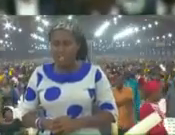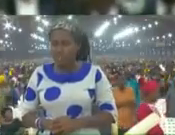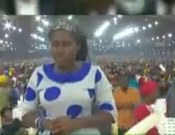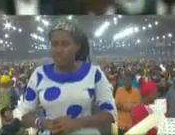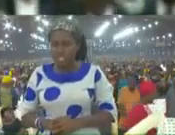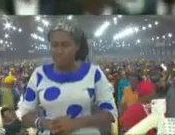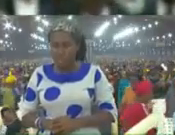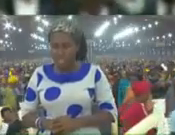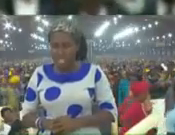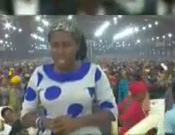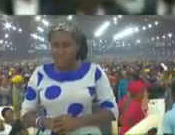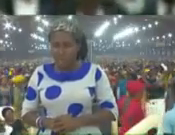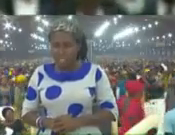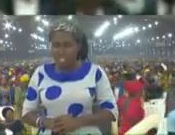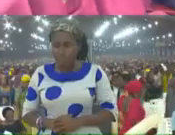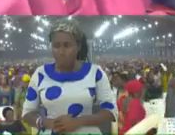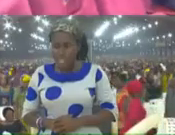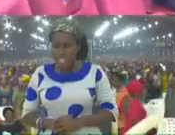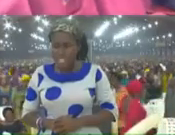Thank you, Father.